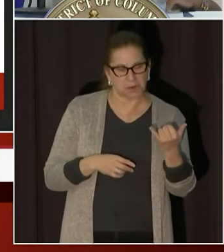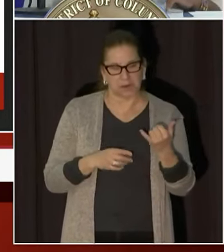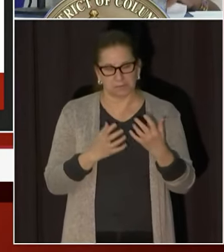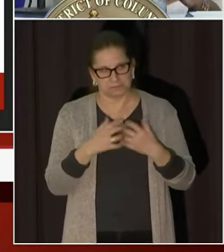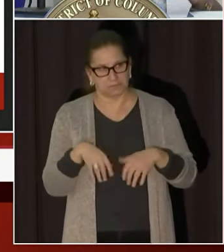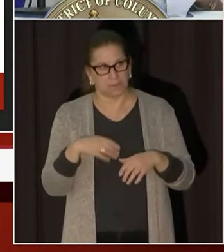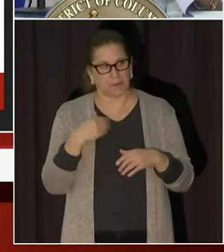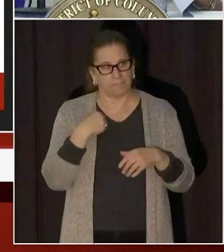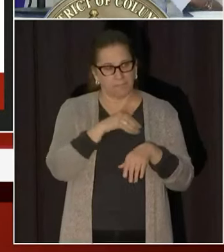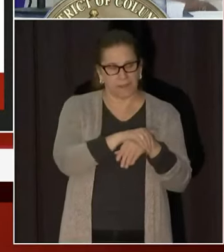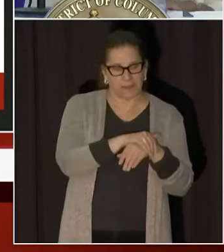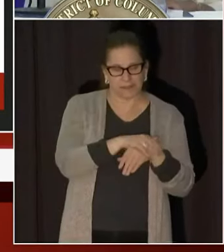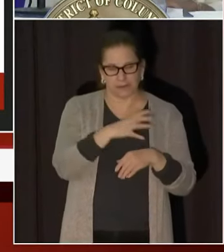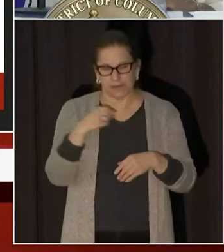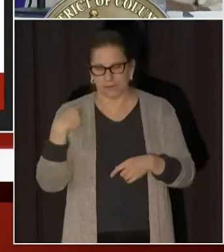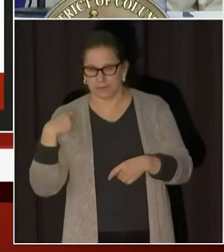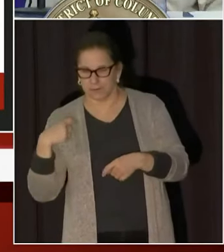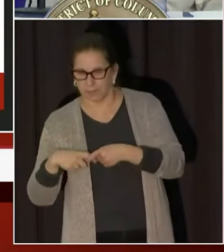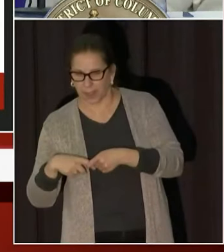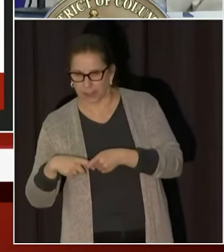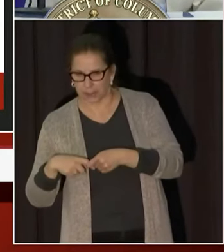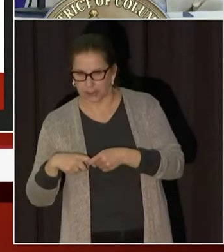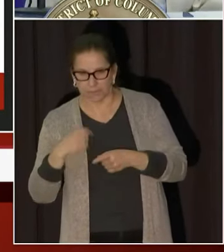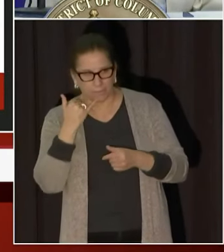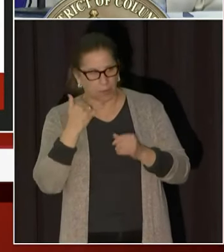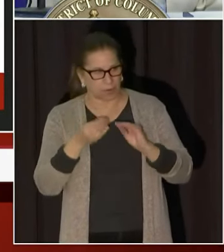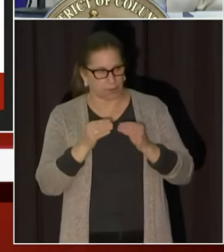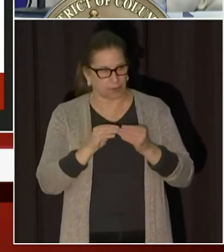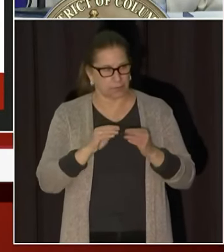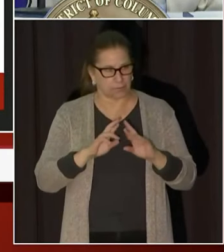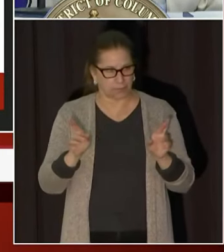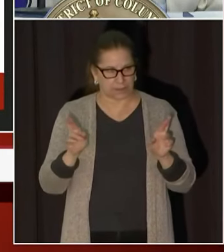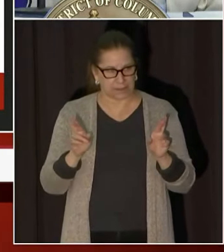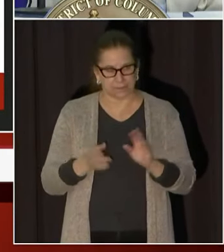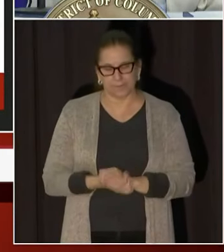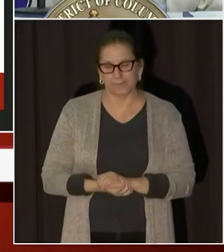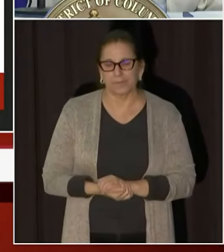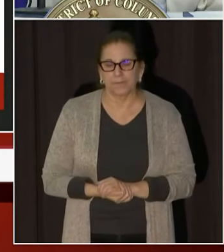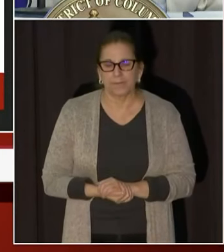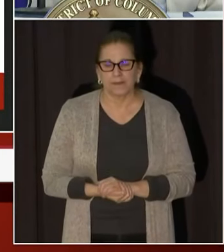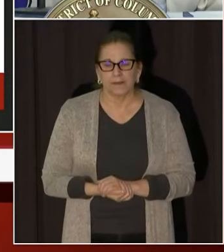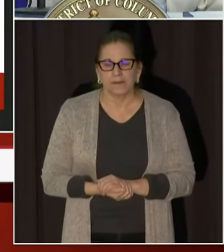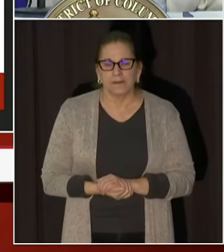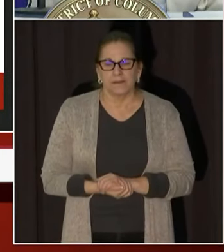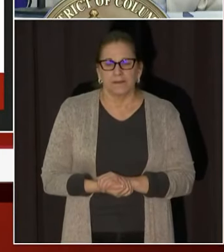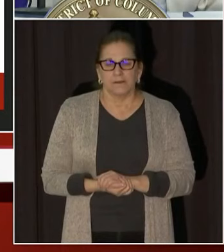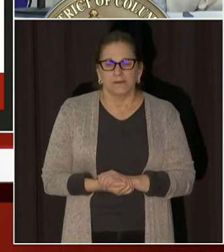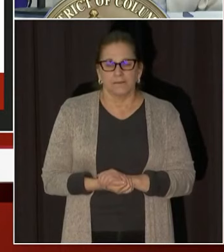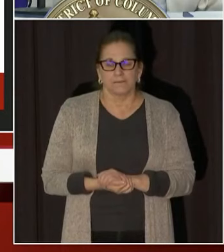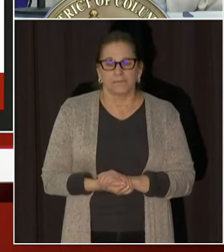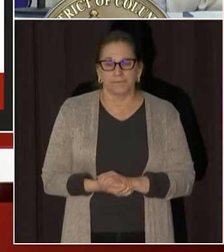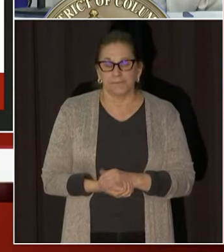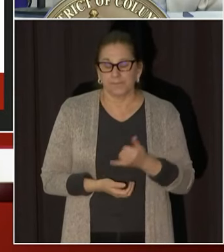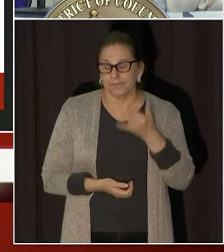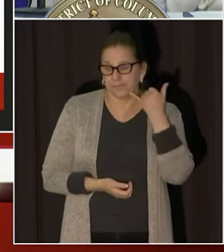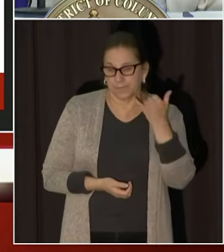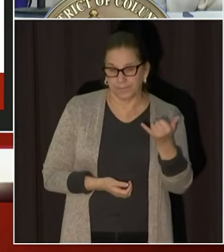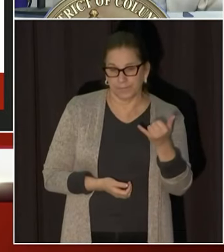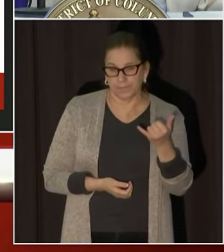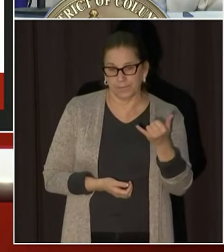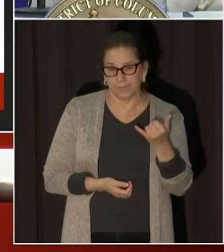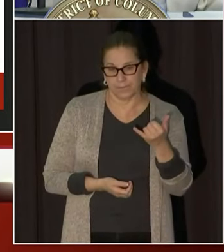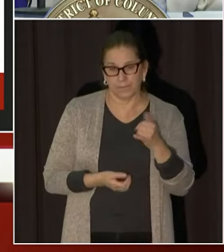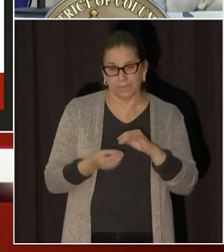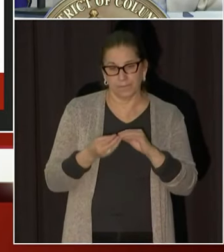We continue to highlight our testing lines, and as I mentioned, we have seen the calls to those